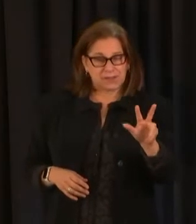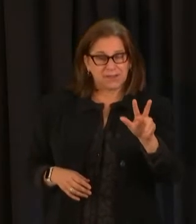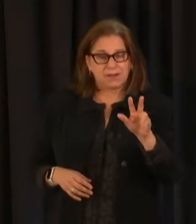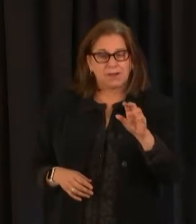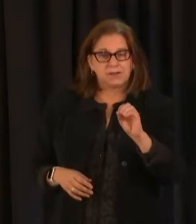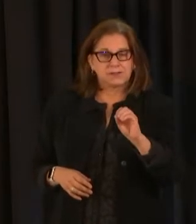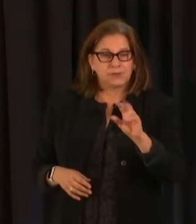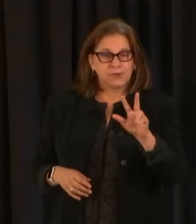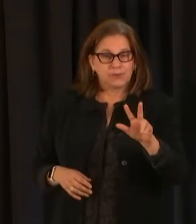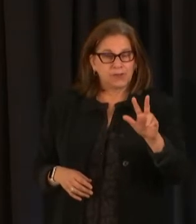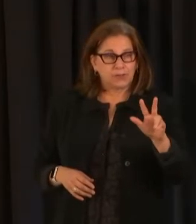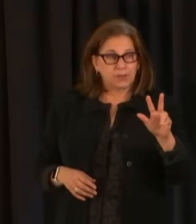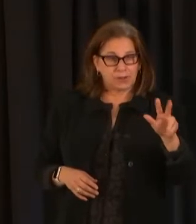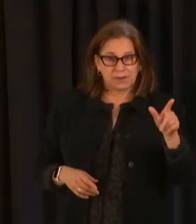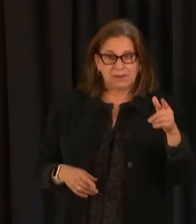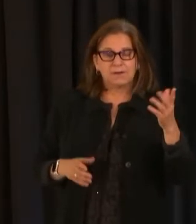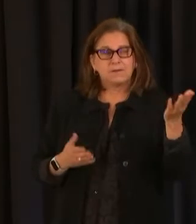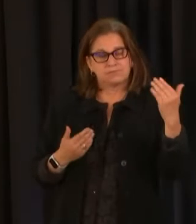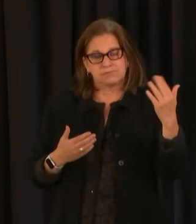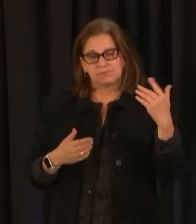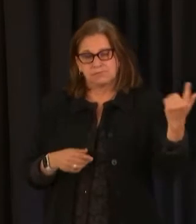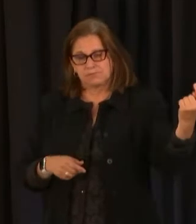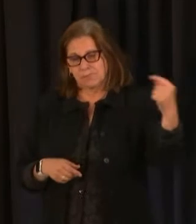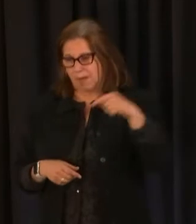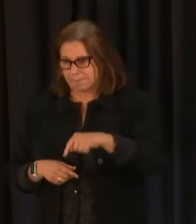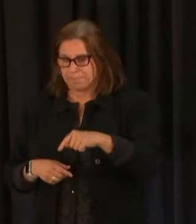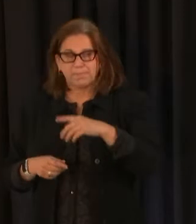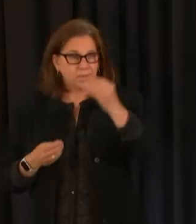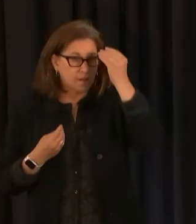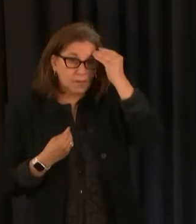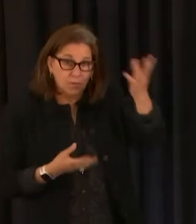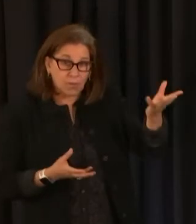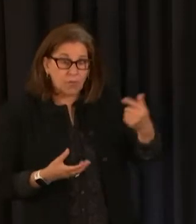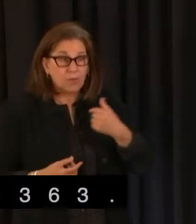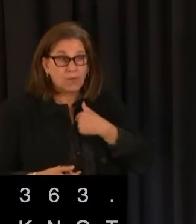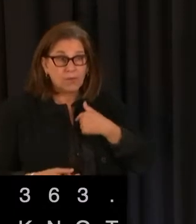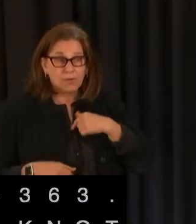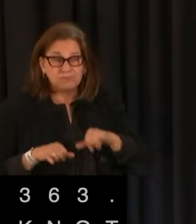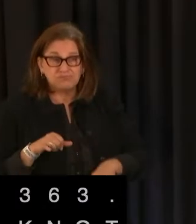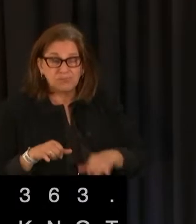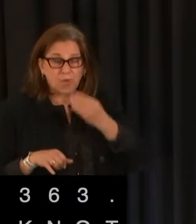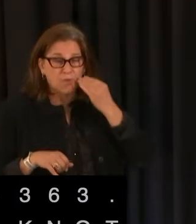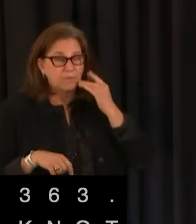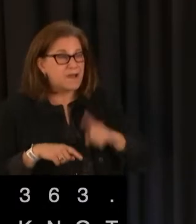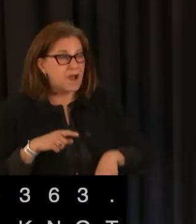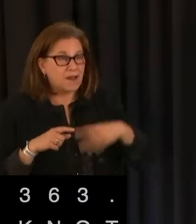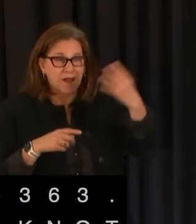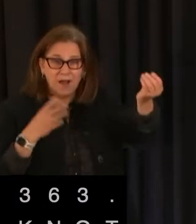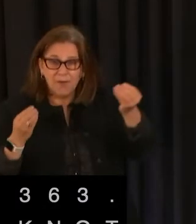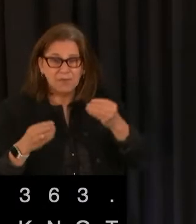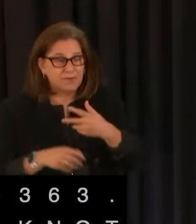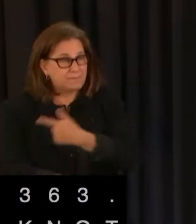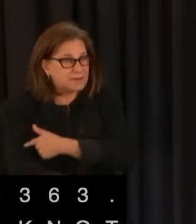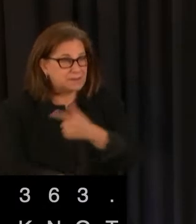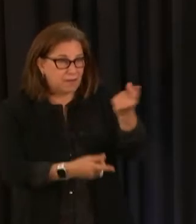855-363-0333 and let the call taker know that you are a homebound resident.